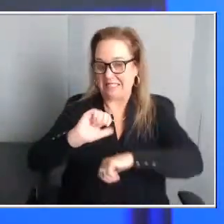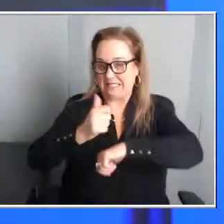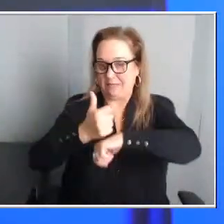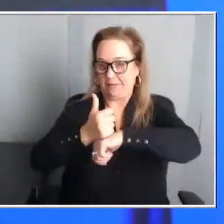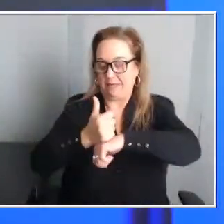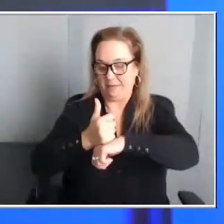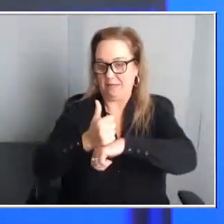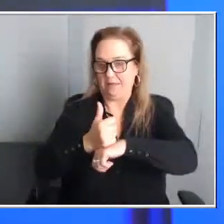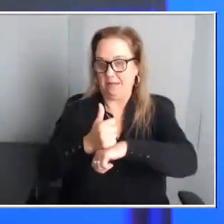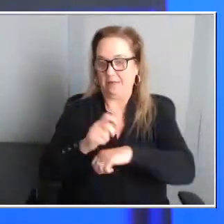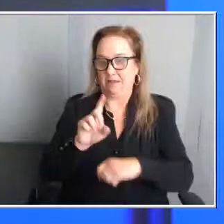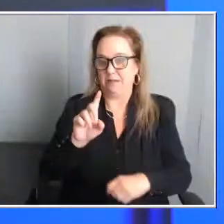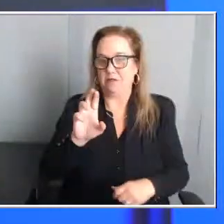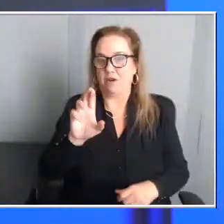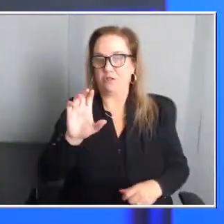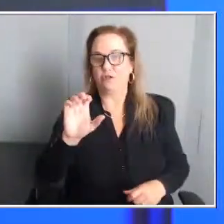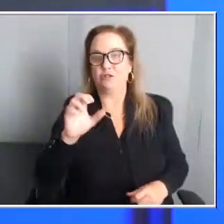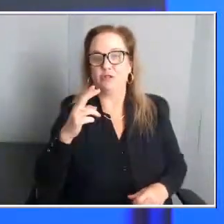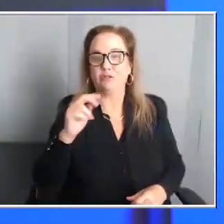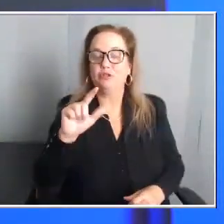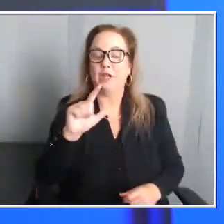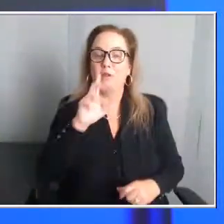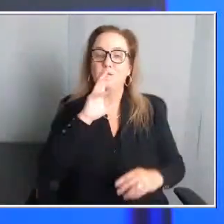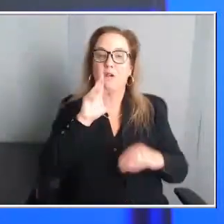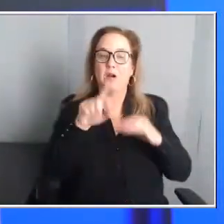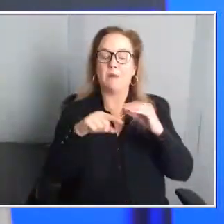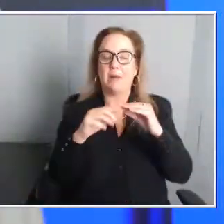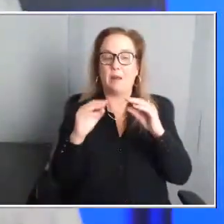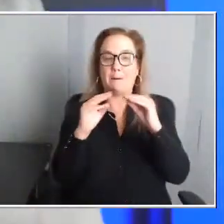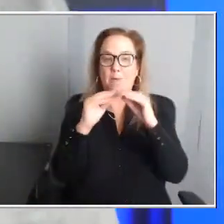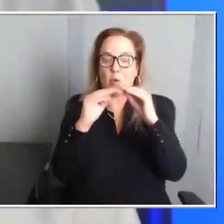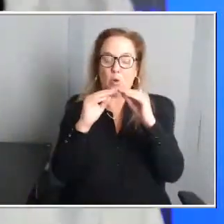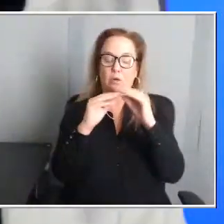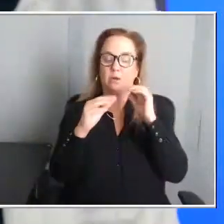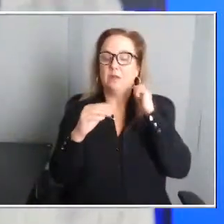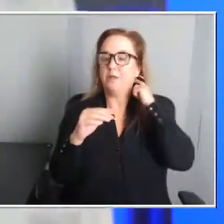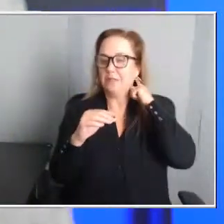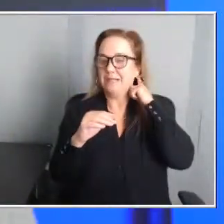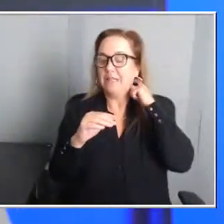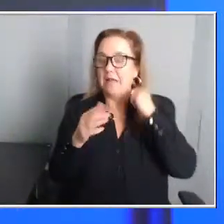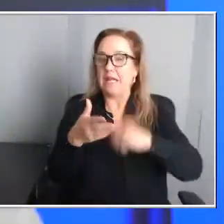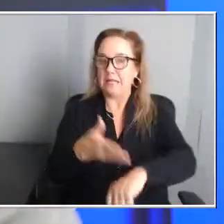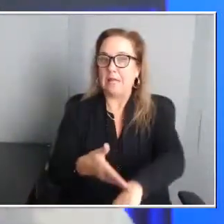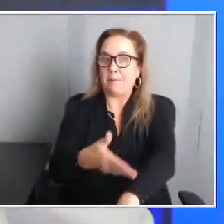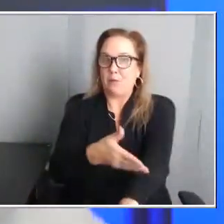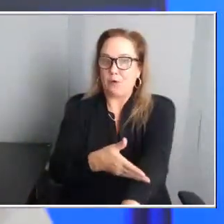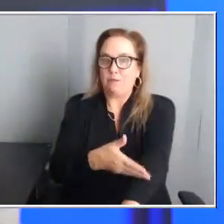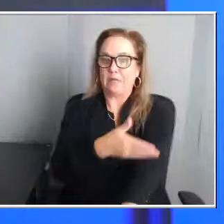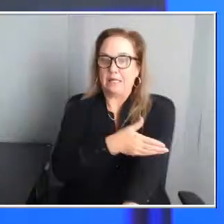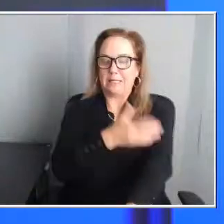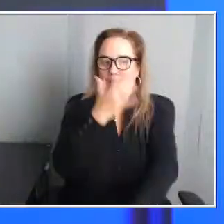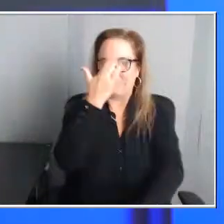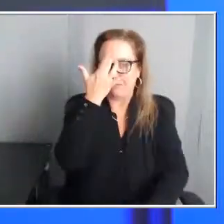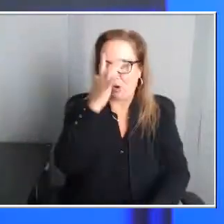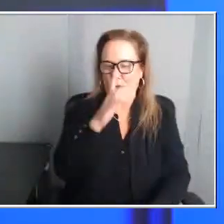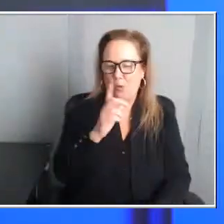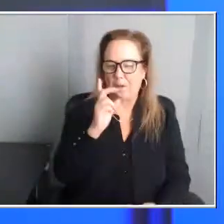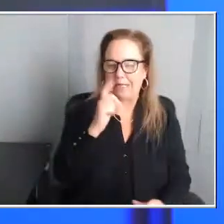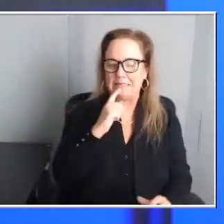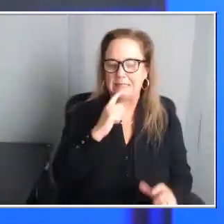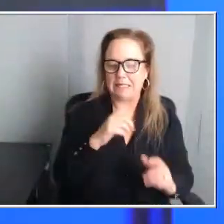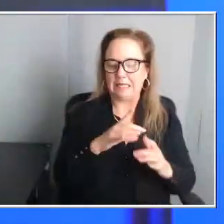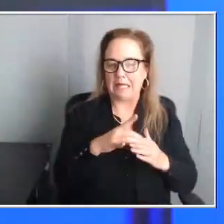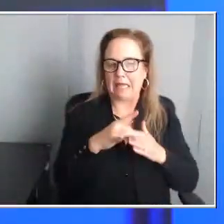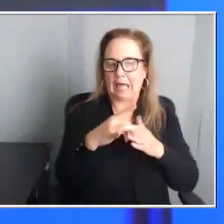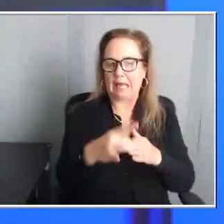think Dr. Cheng will be telling you about further, over time it gets better. It's like it gets smarter. We're able to tell it when